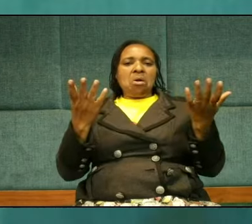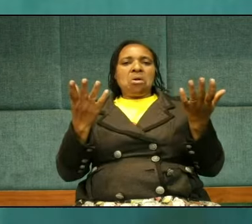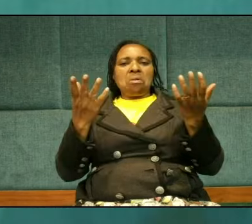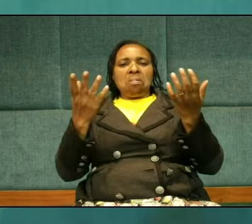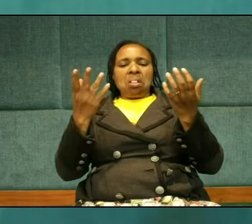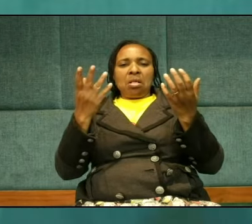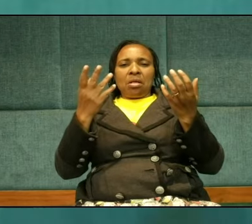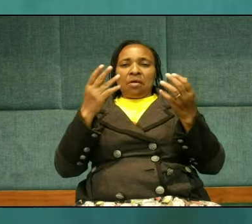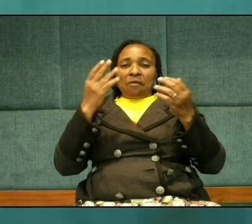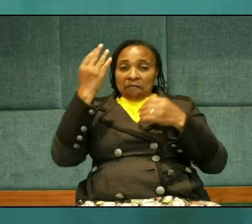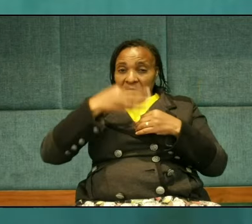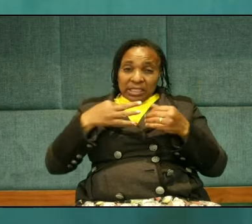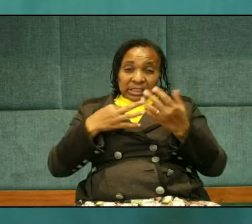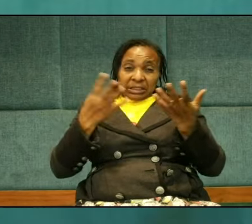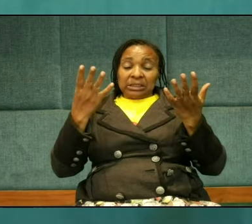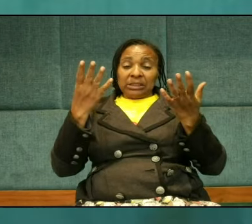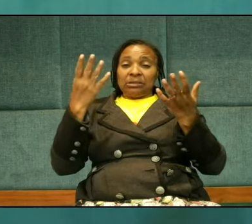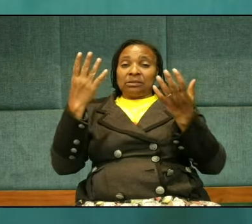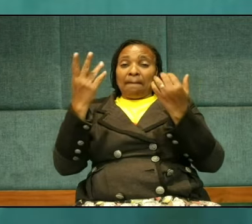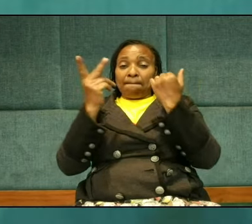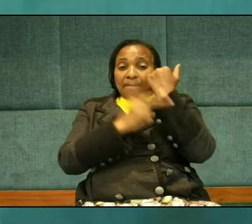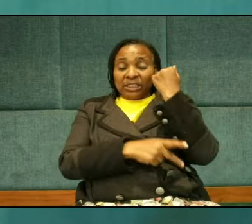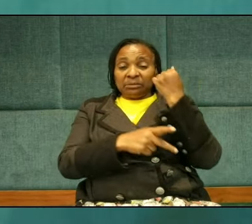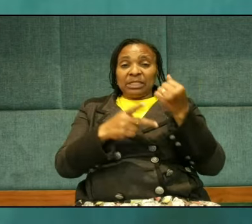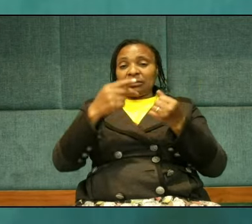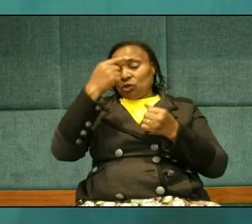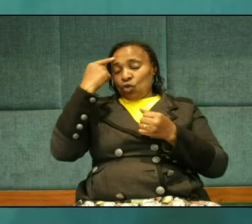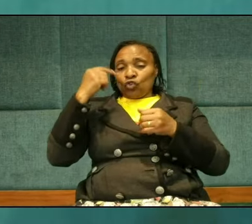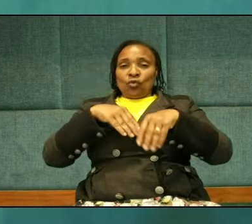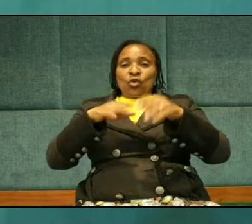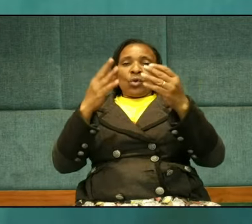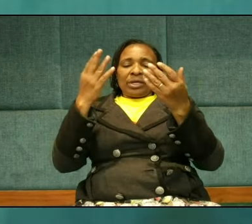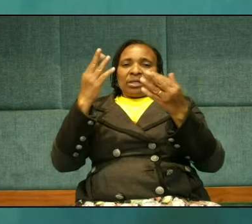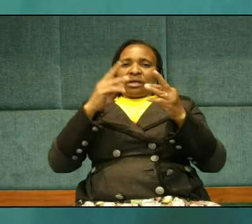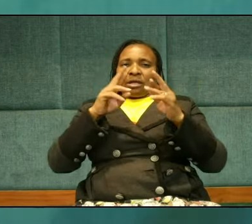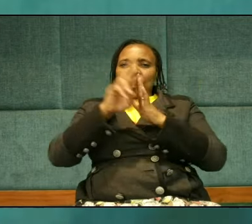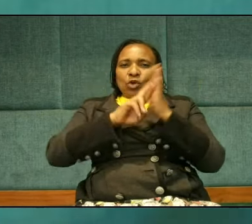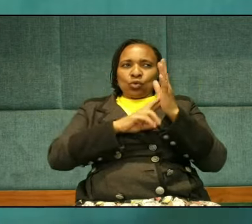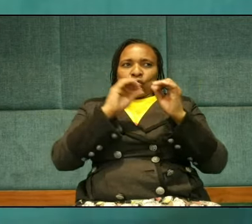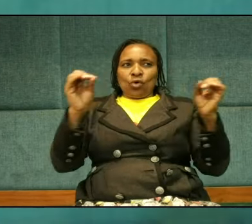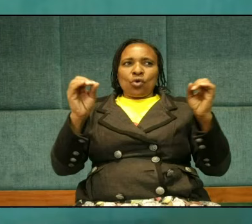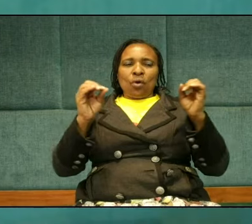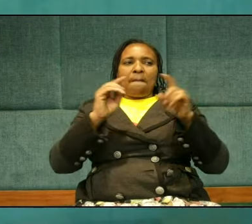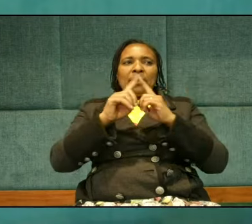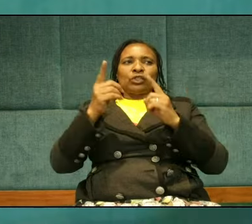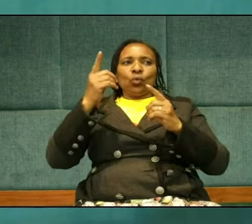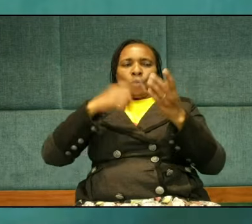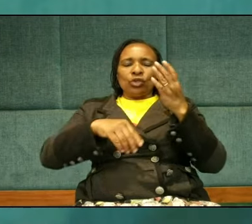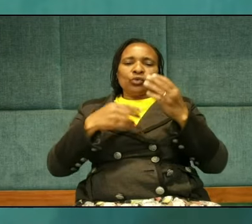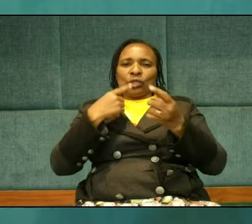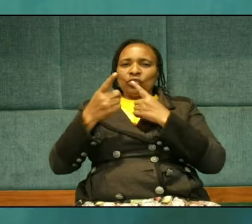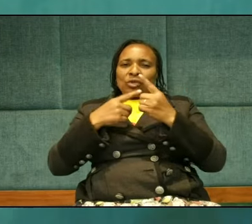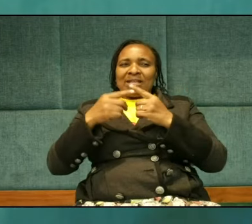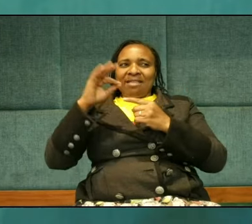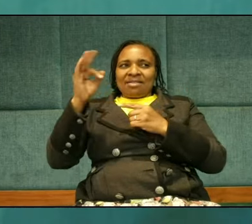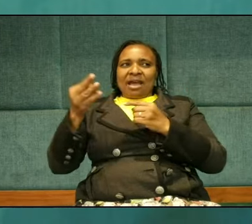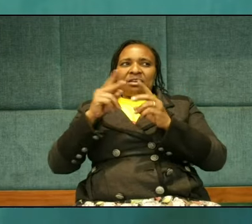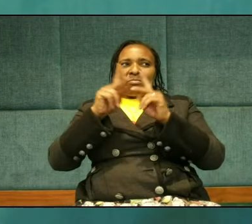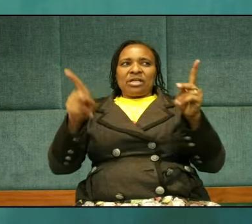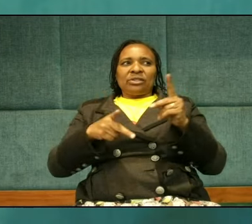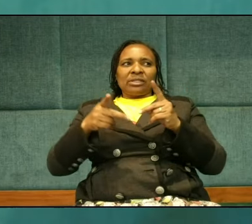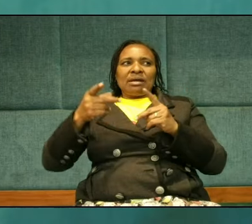face the consequences of not following the rules. But actually what obedience fully is what you're told in the third place, that